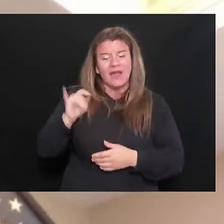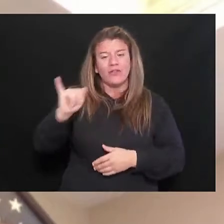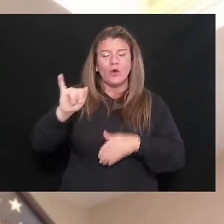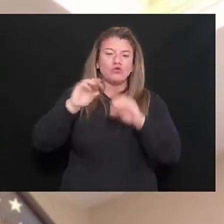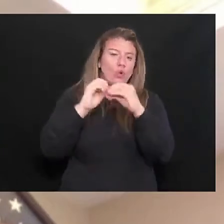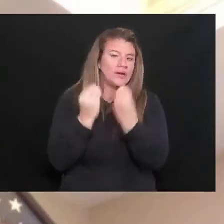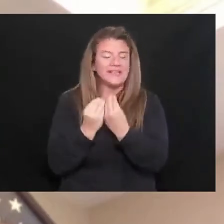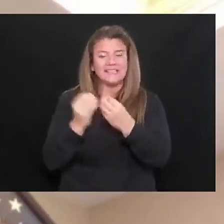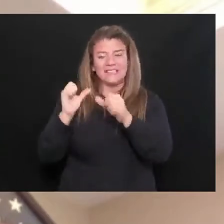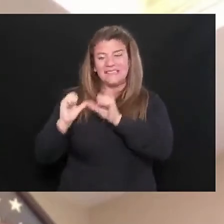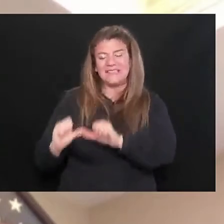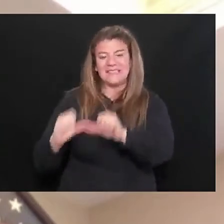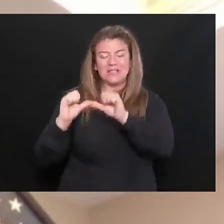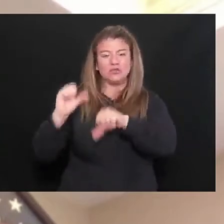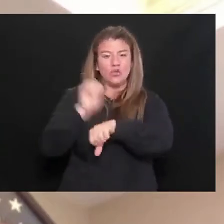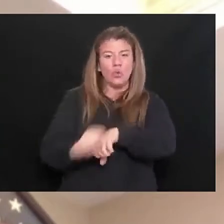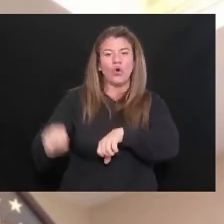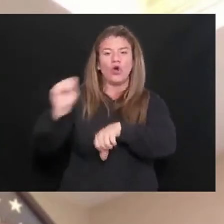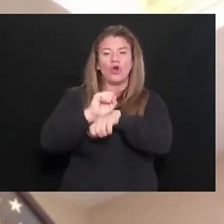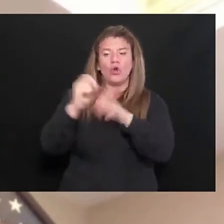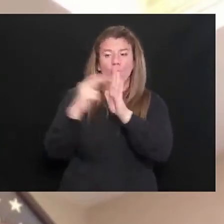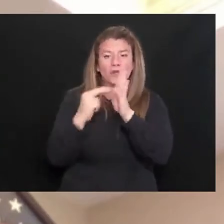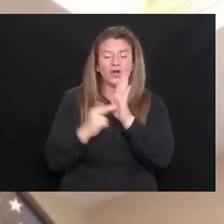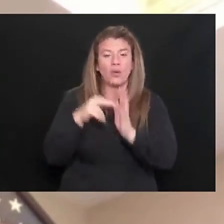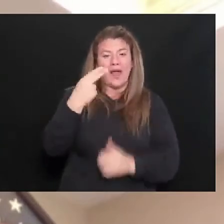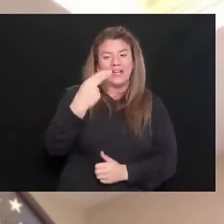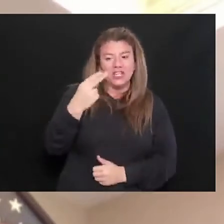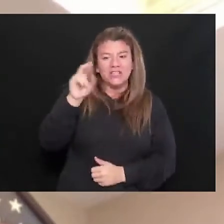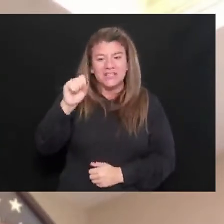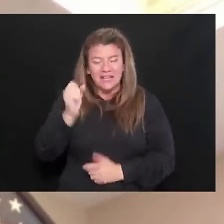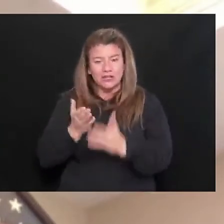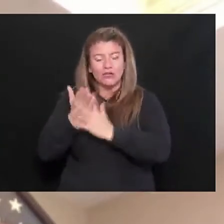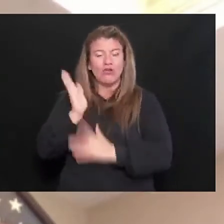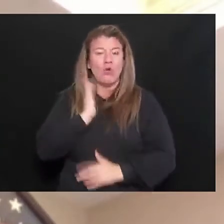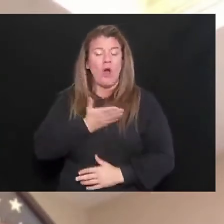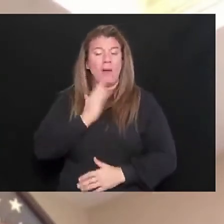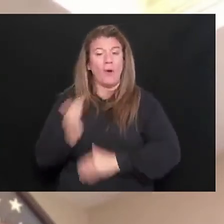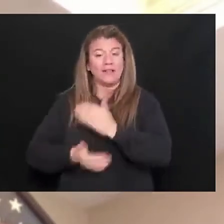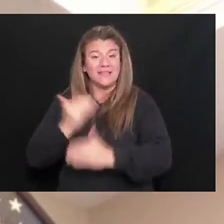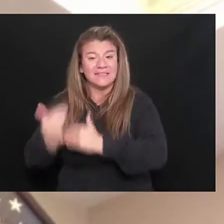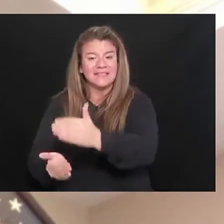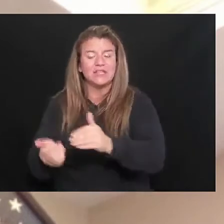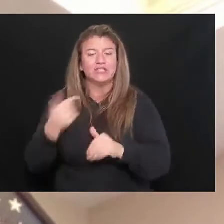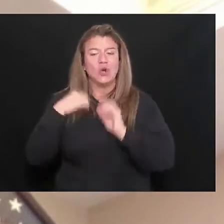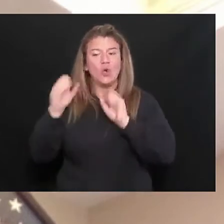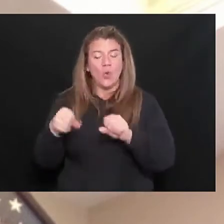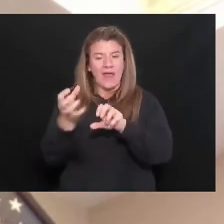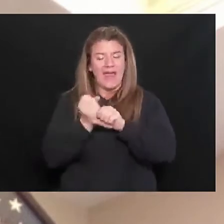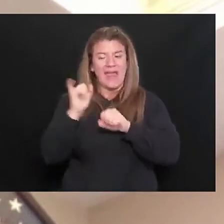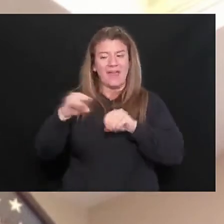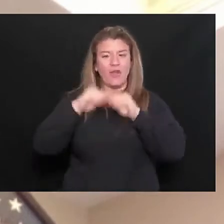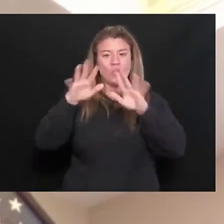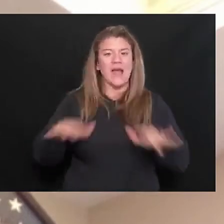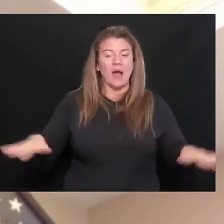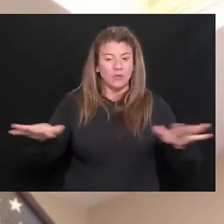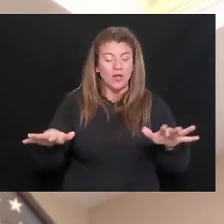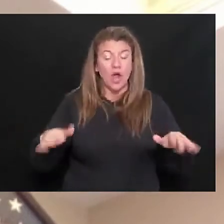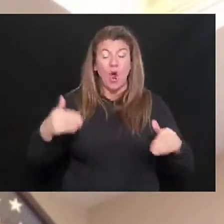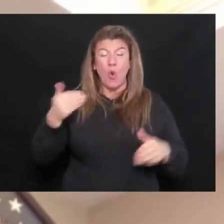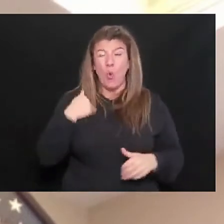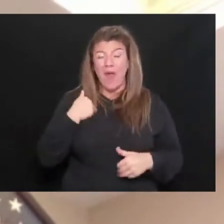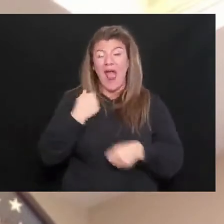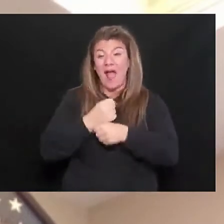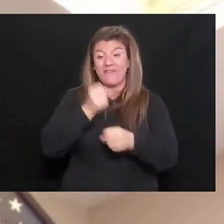organizations continue to register with HHS through our process so that we can get those out. We have